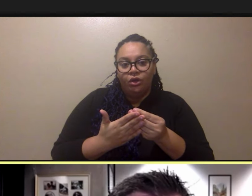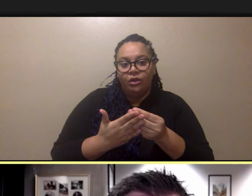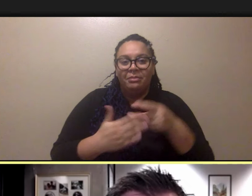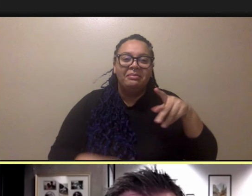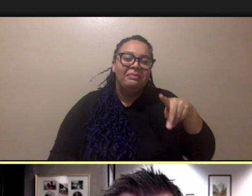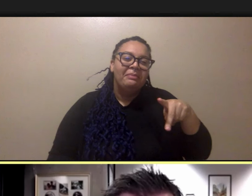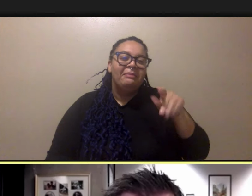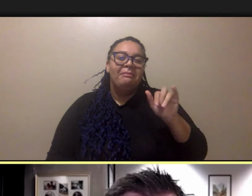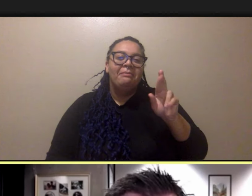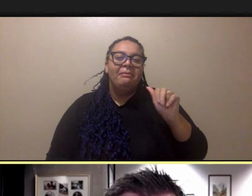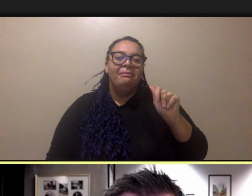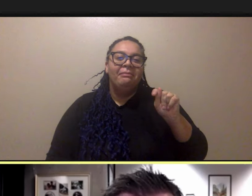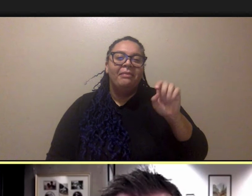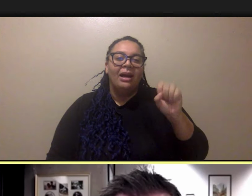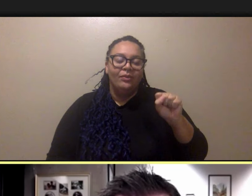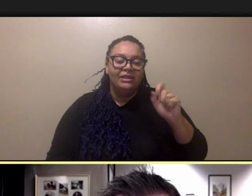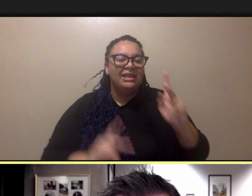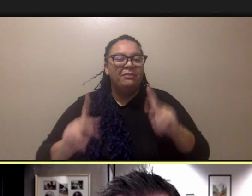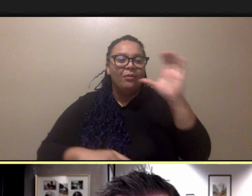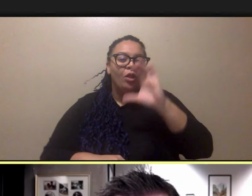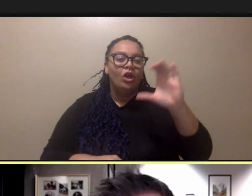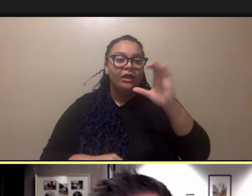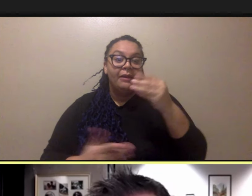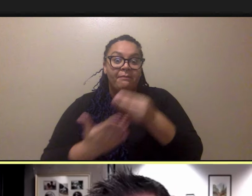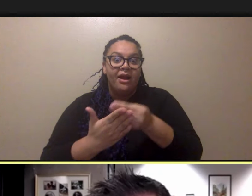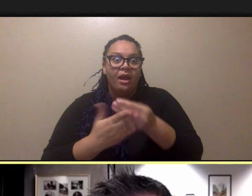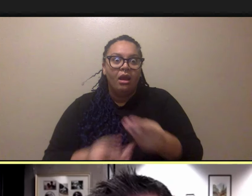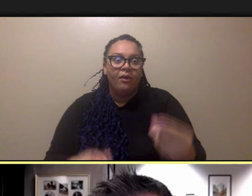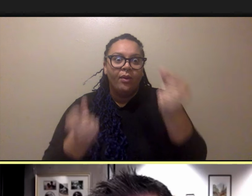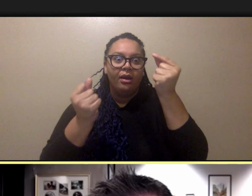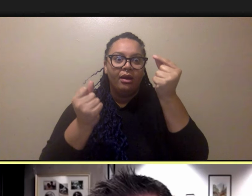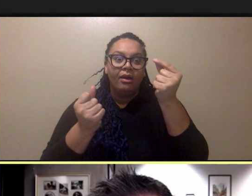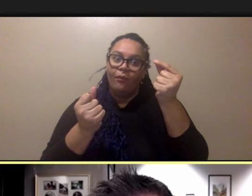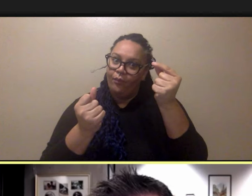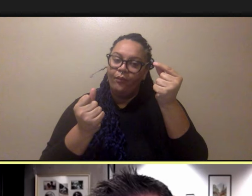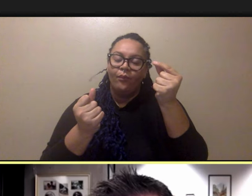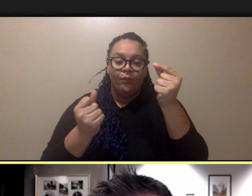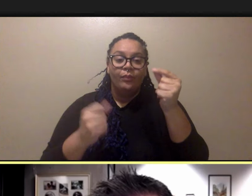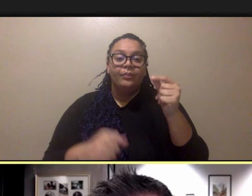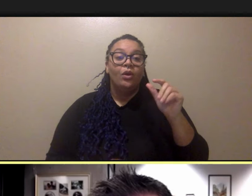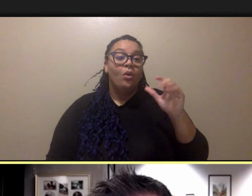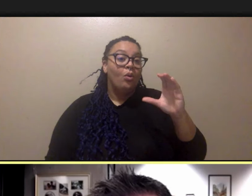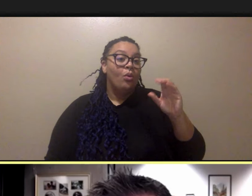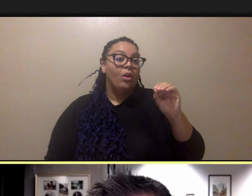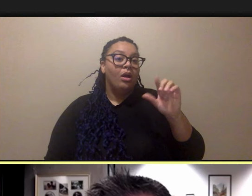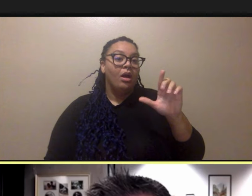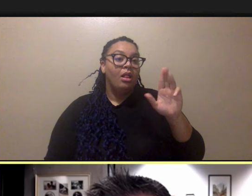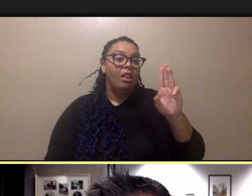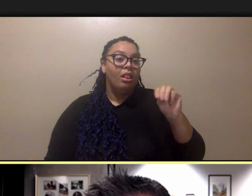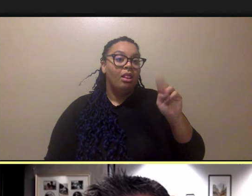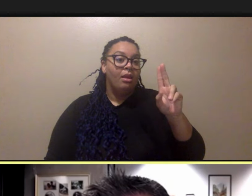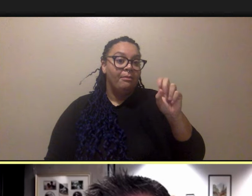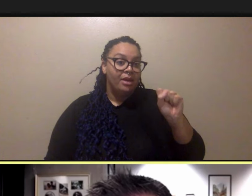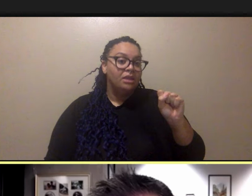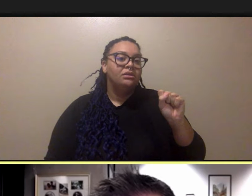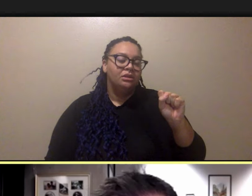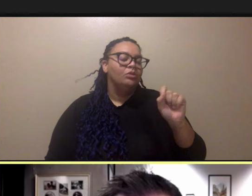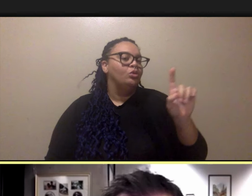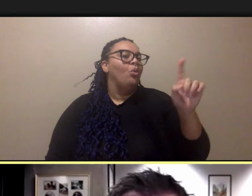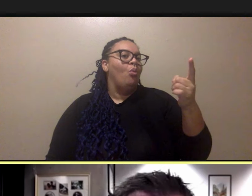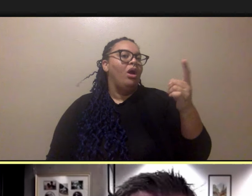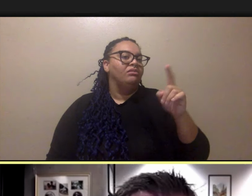pirates and people looking to get rich quick. So, Columbus was one of them. I mean, he was someone who went